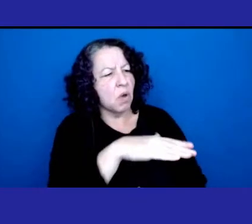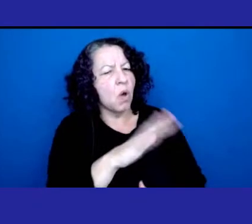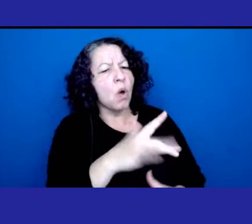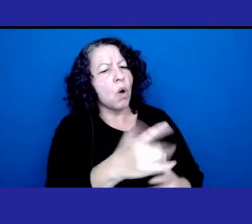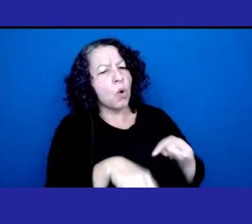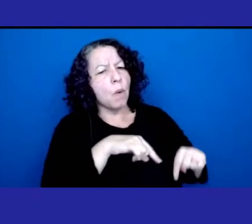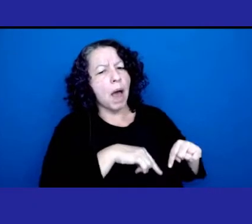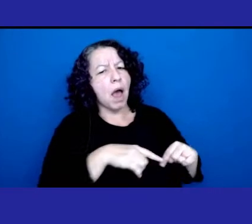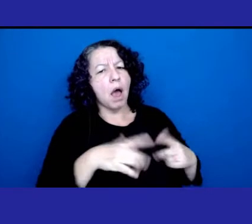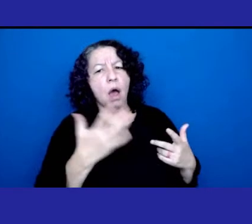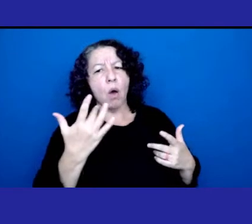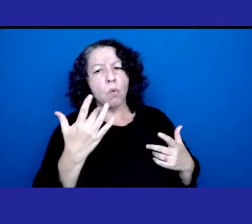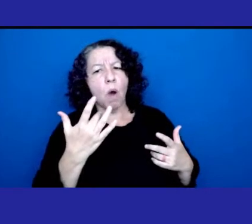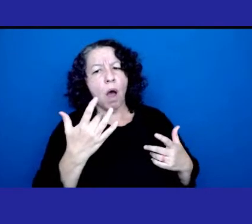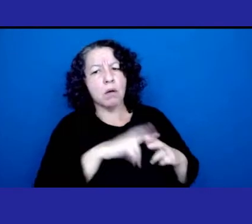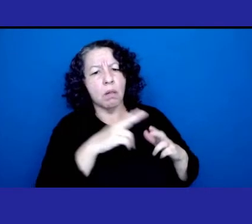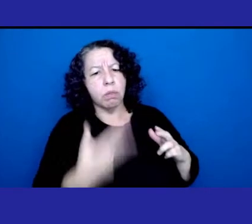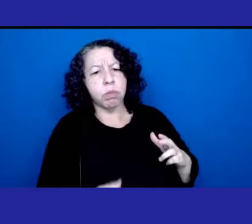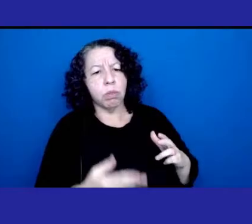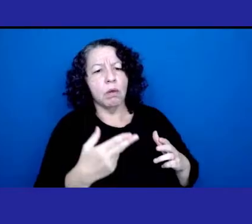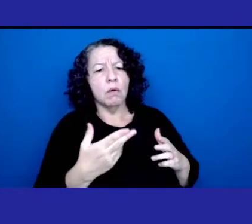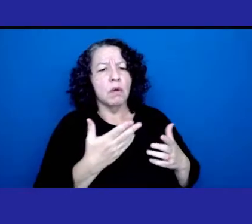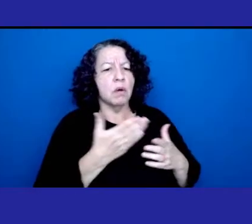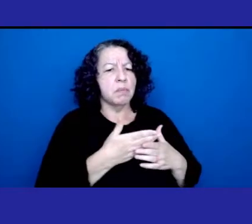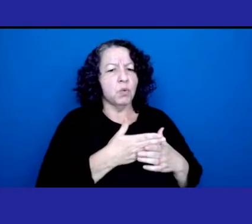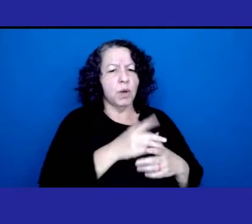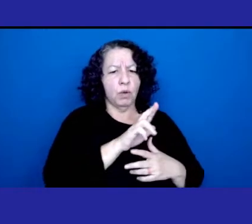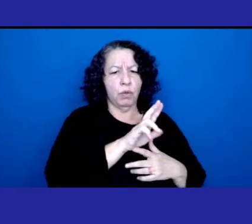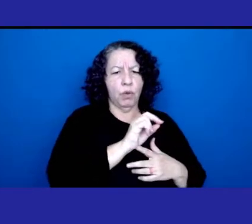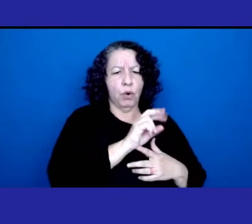it drop so much between 30 and 31?